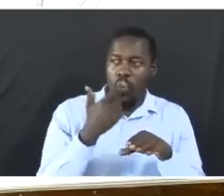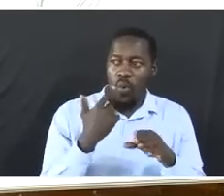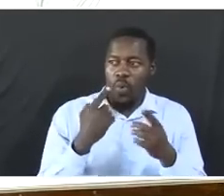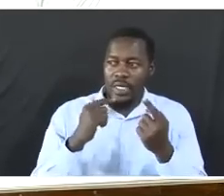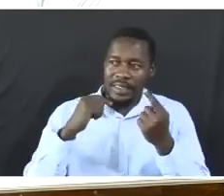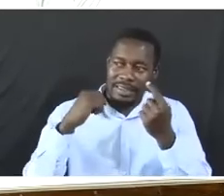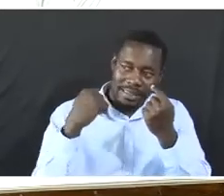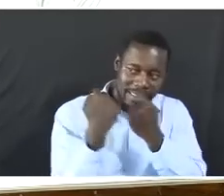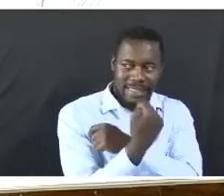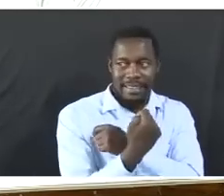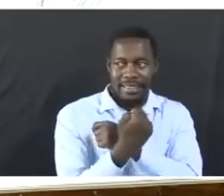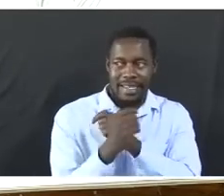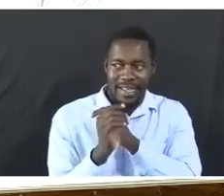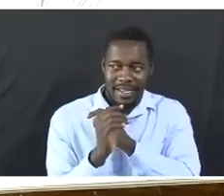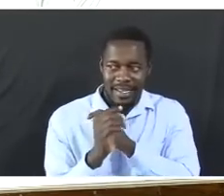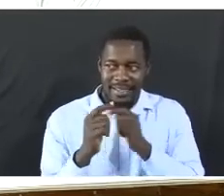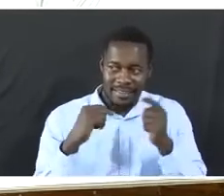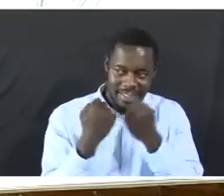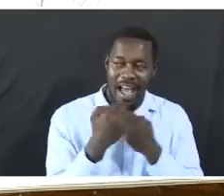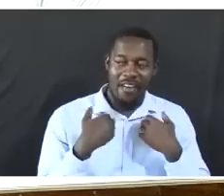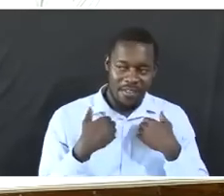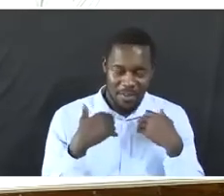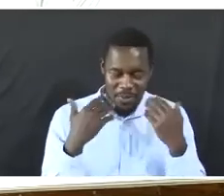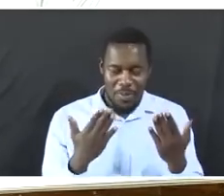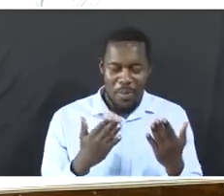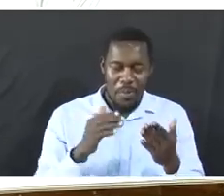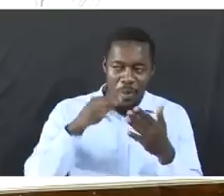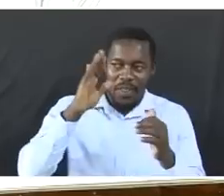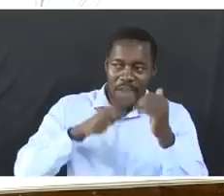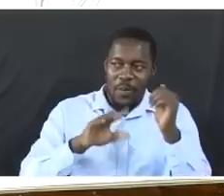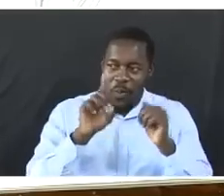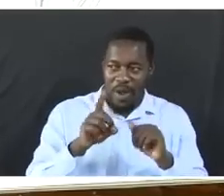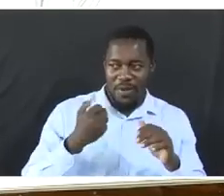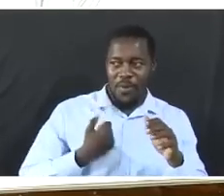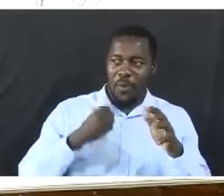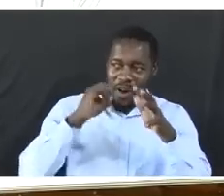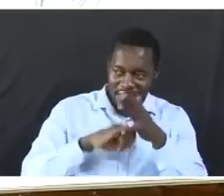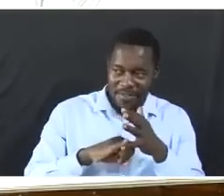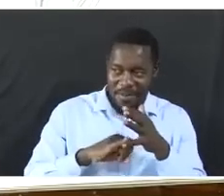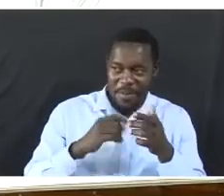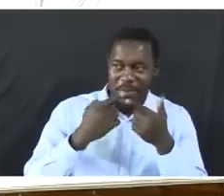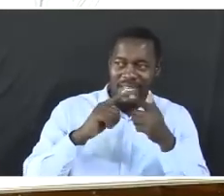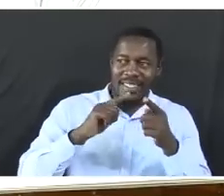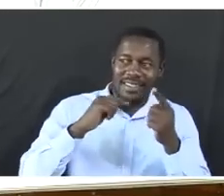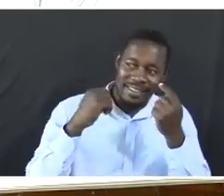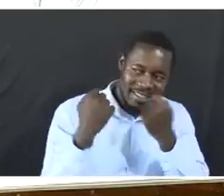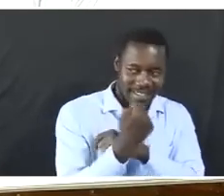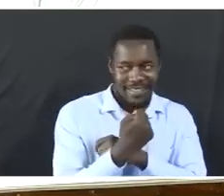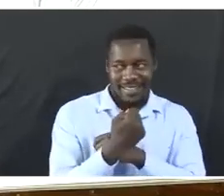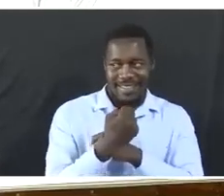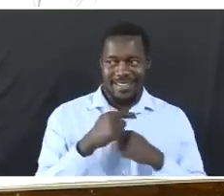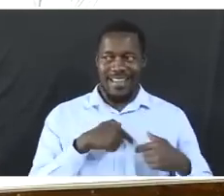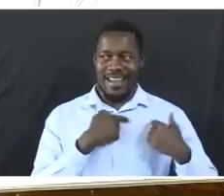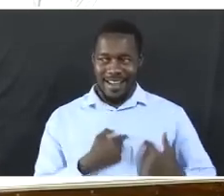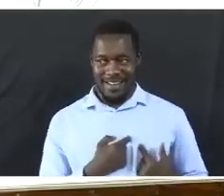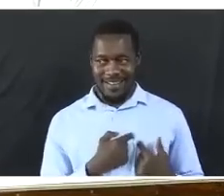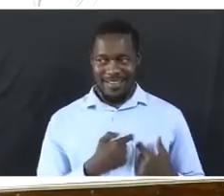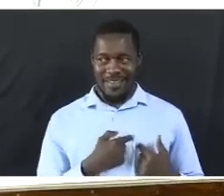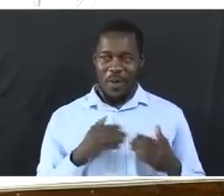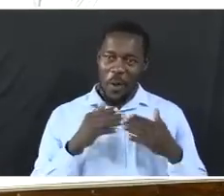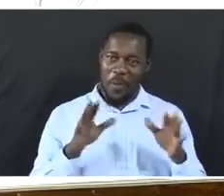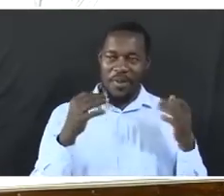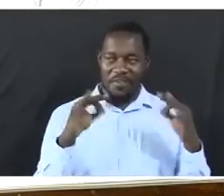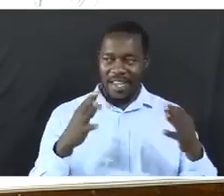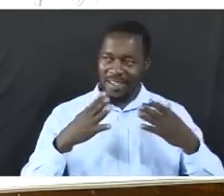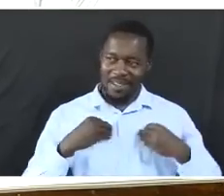allowing polygamous men and their wives to lead in church, okay,